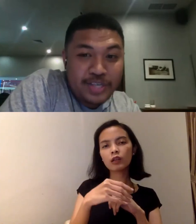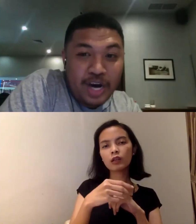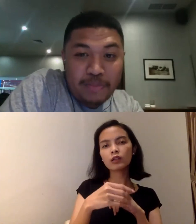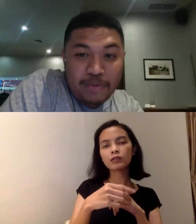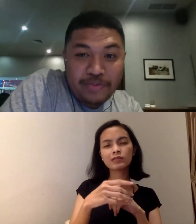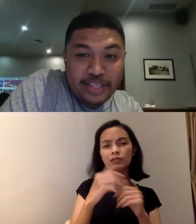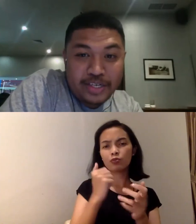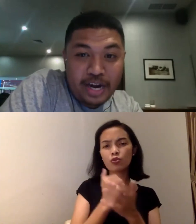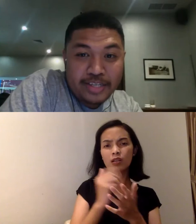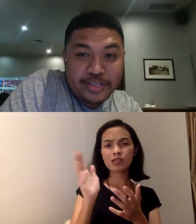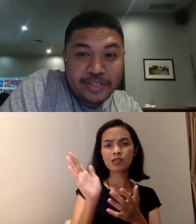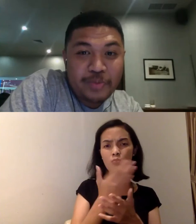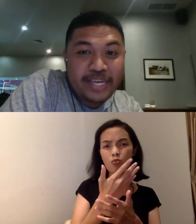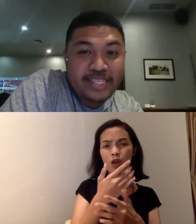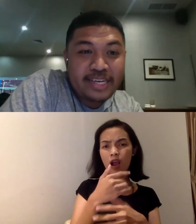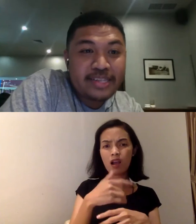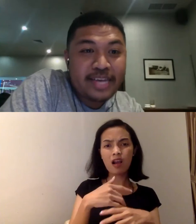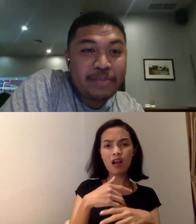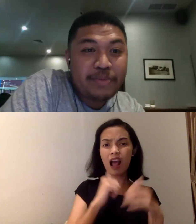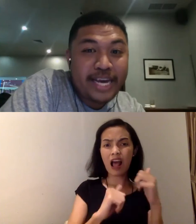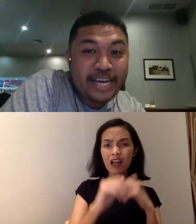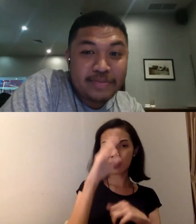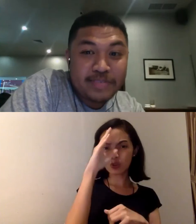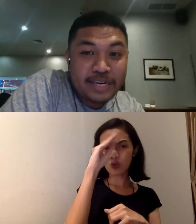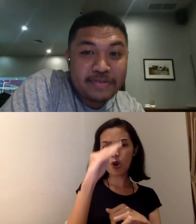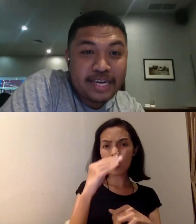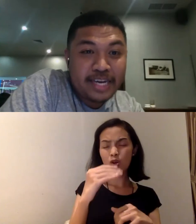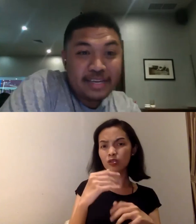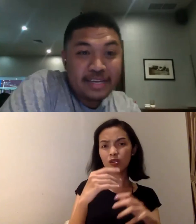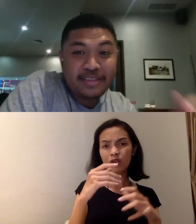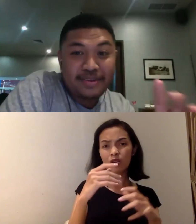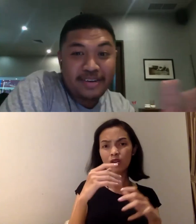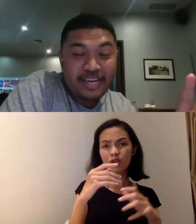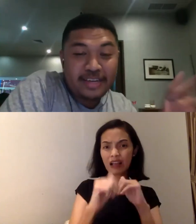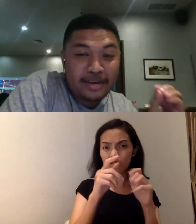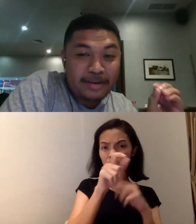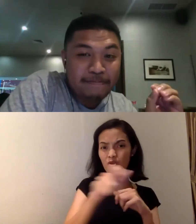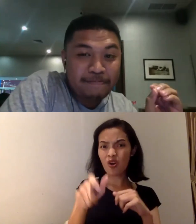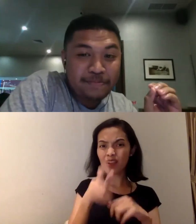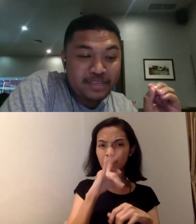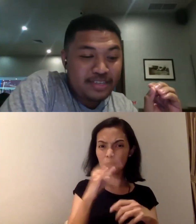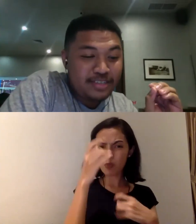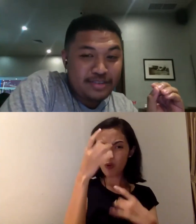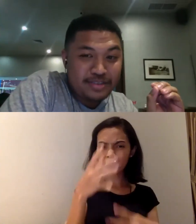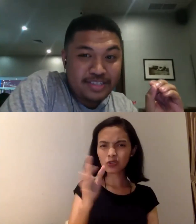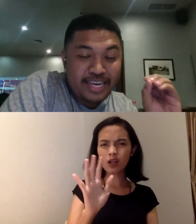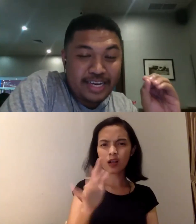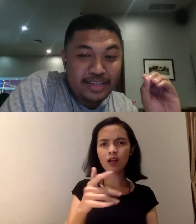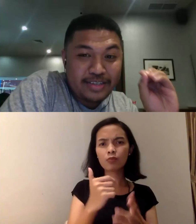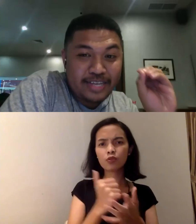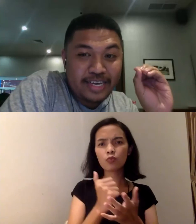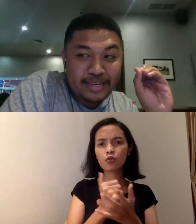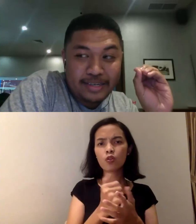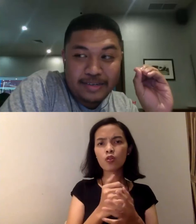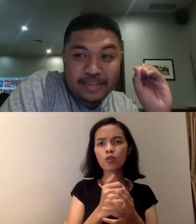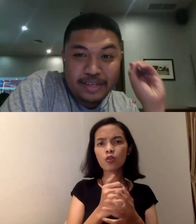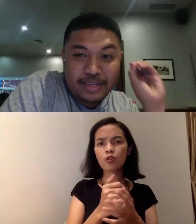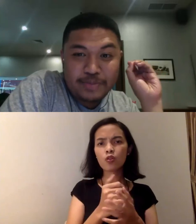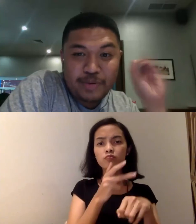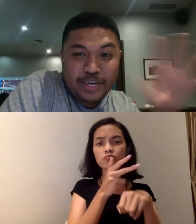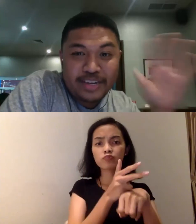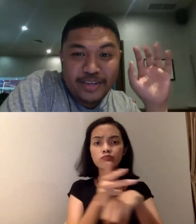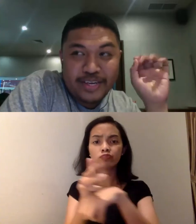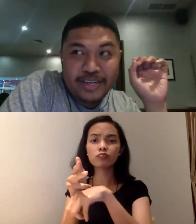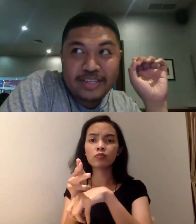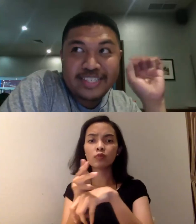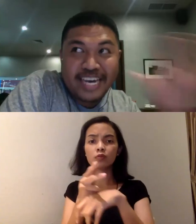actors are professional actors, so basically they playing themselves, like they